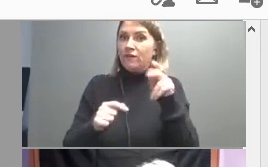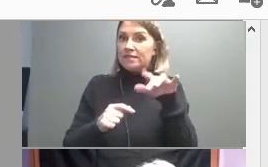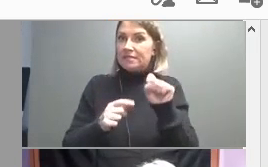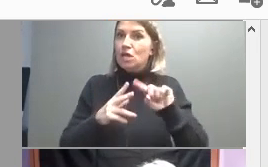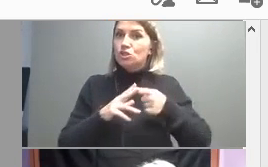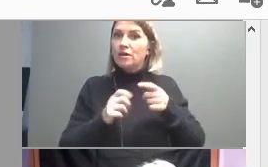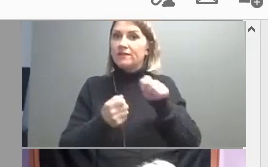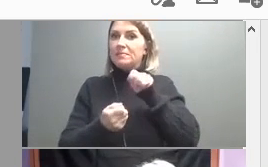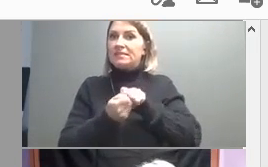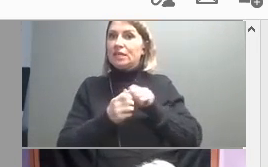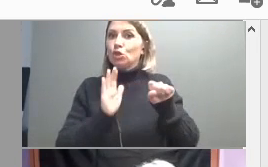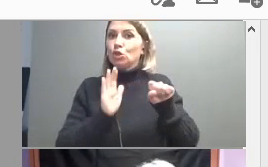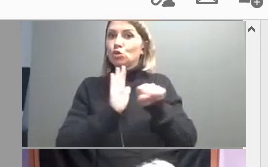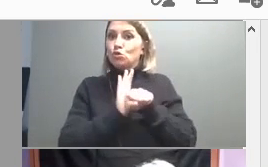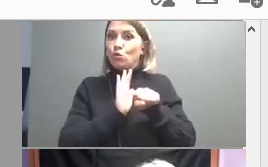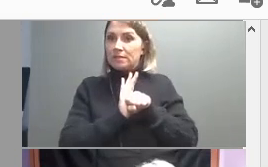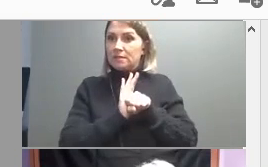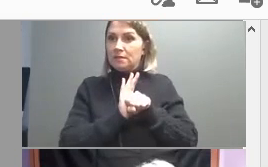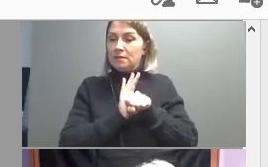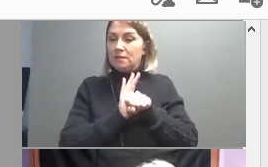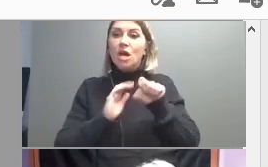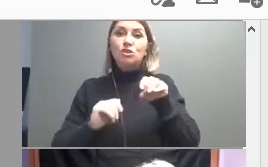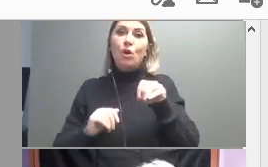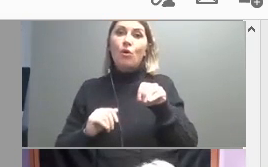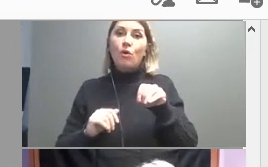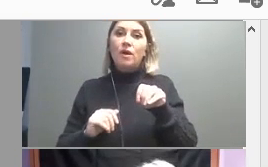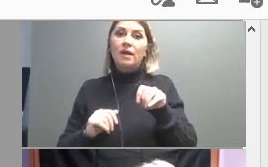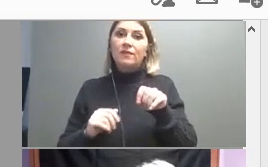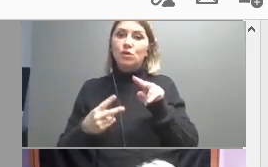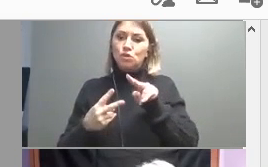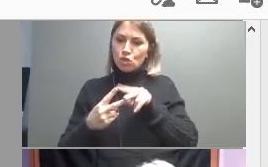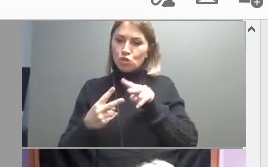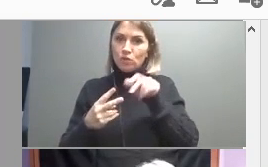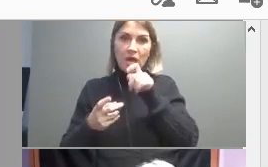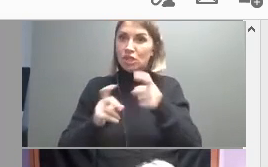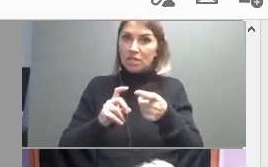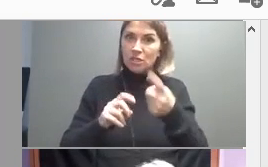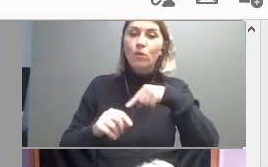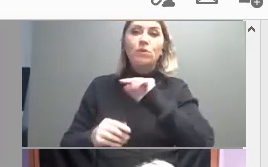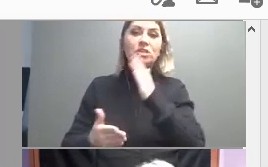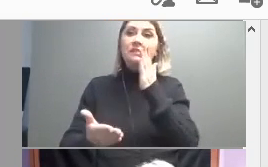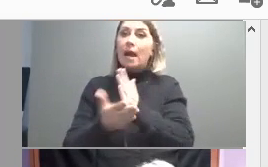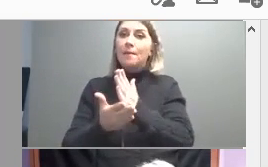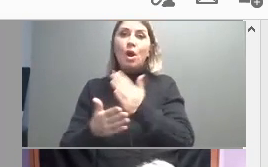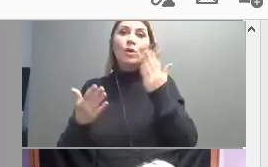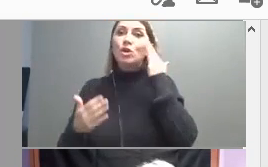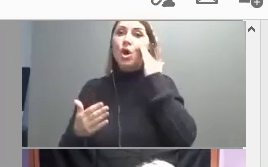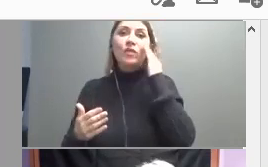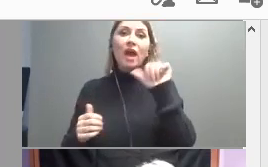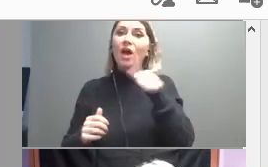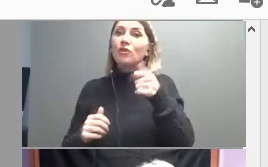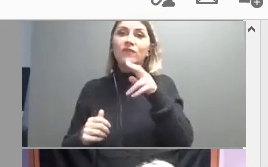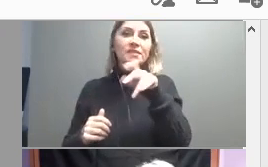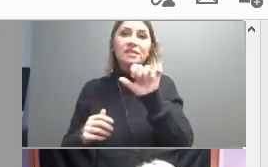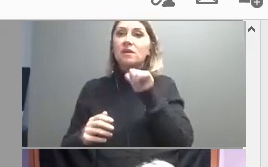particular source. Yes, Parvez. So following 1 or 2 consecutive unchanged runs, we stop, because we know that no other vertices will be